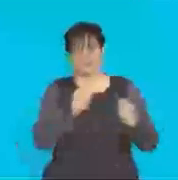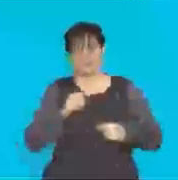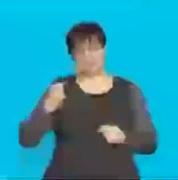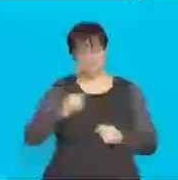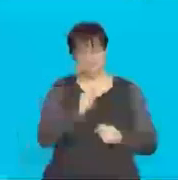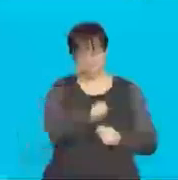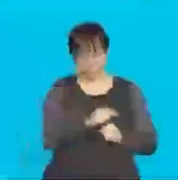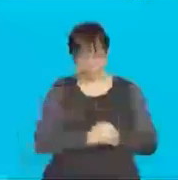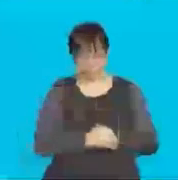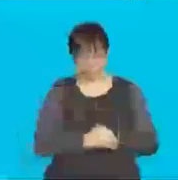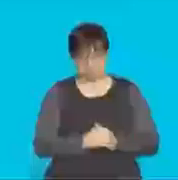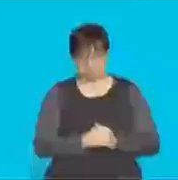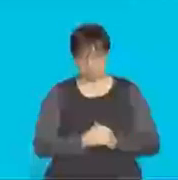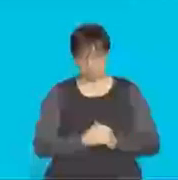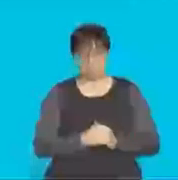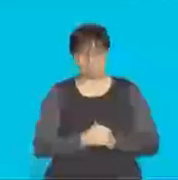of the genes.